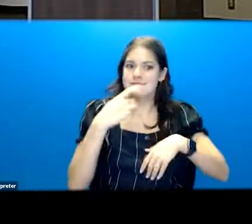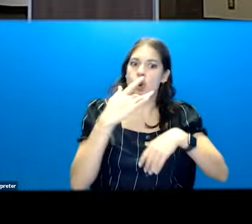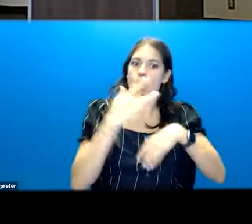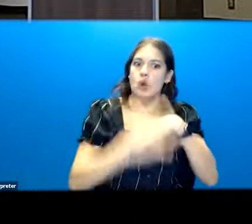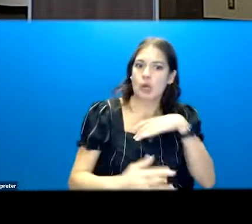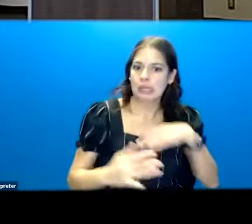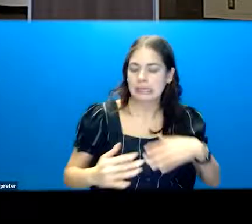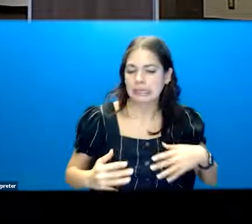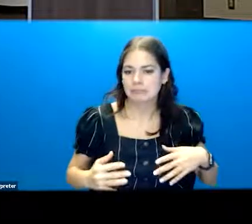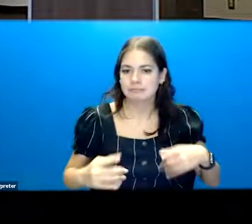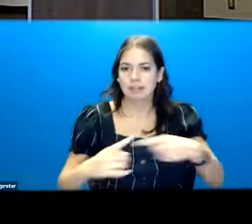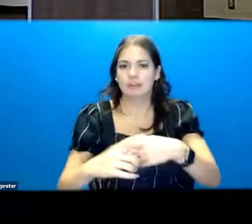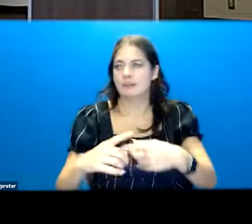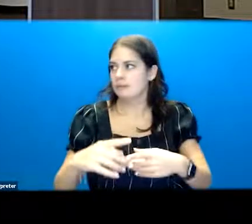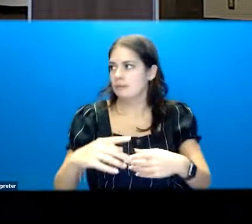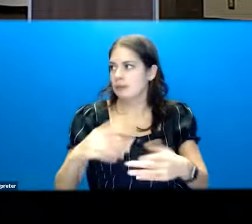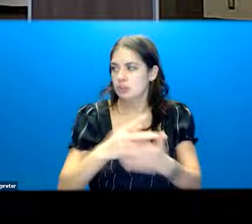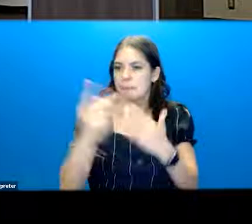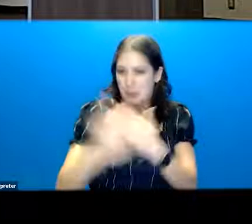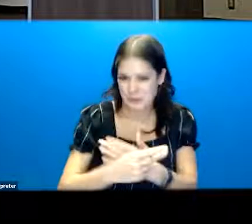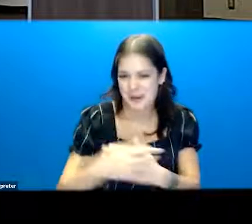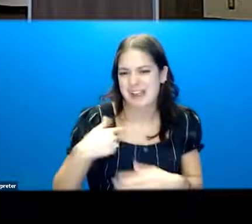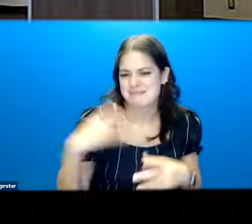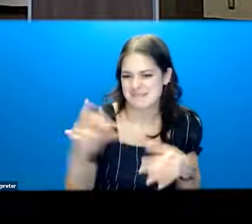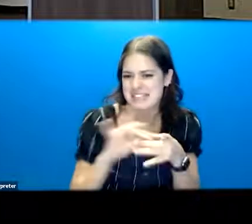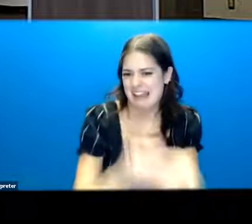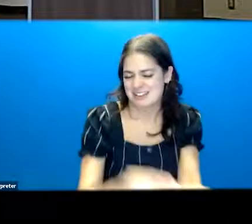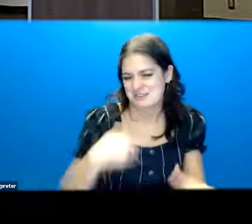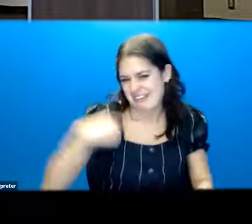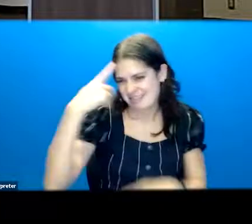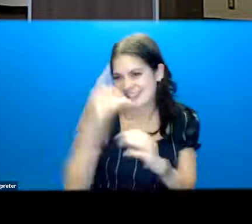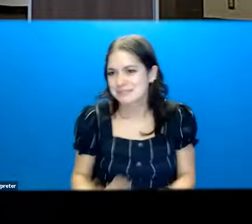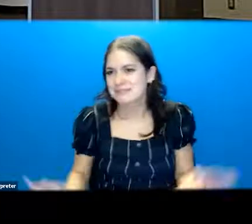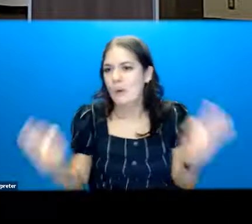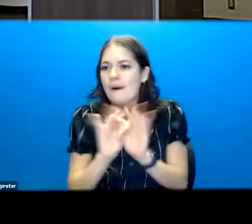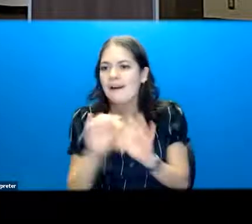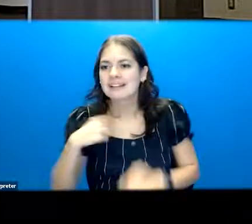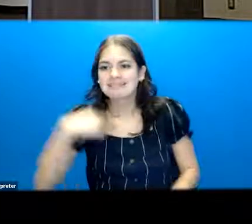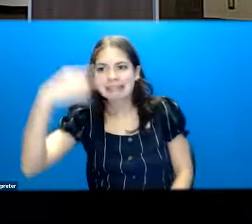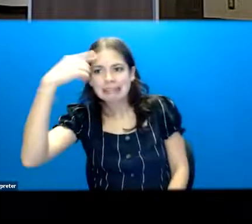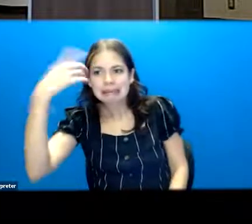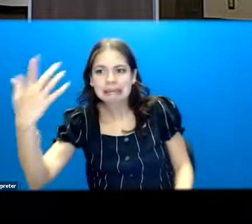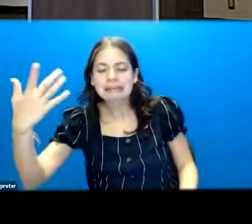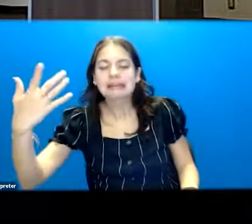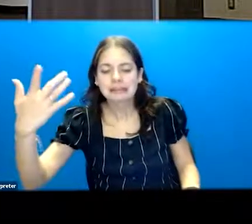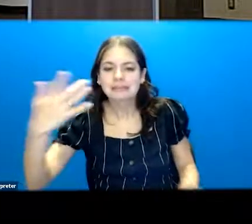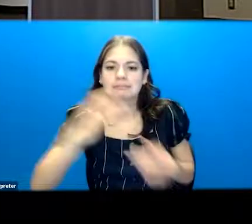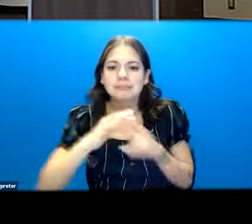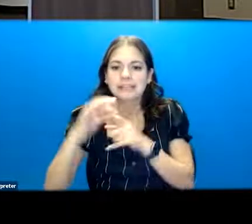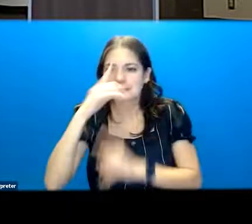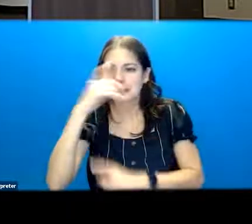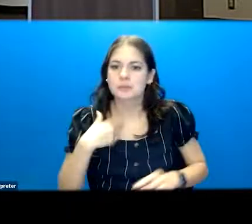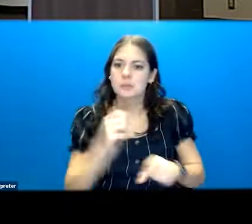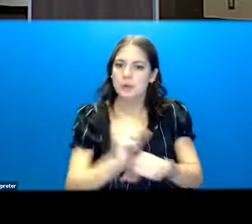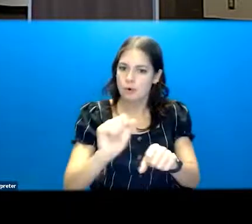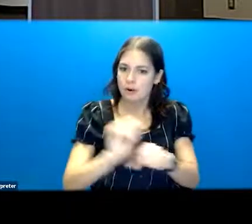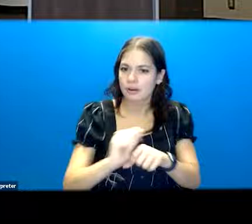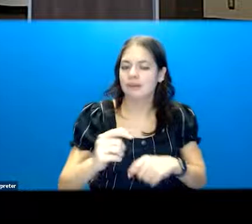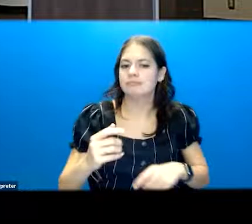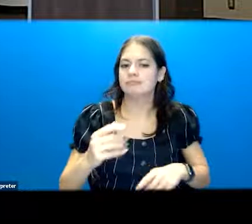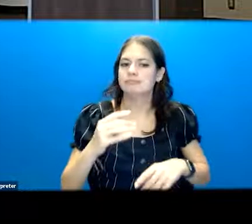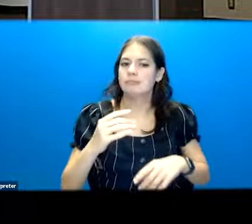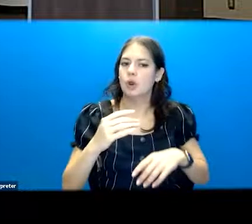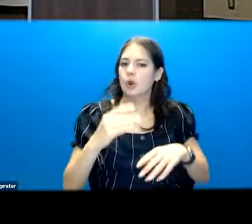program attached to it. And so I think it's important to kind of think about, especially because we work in early intervention and